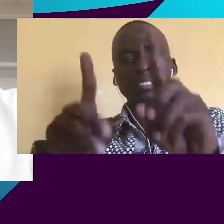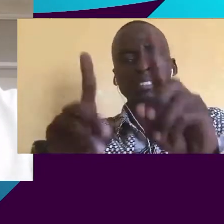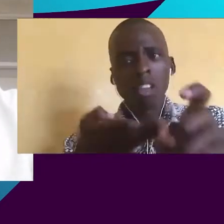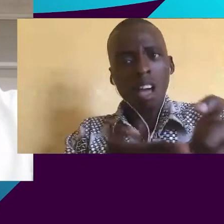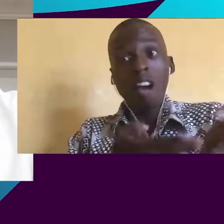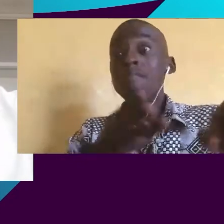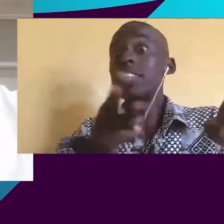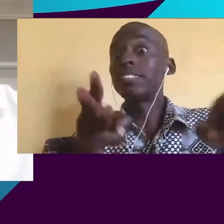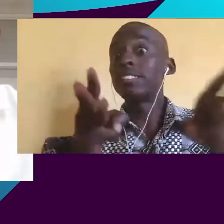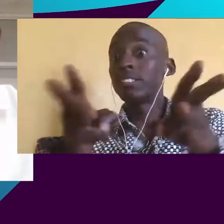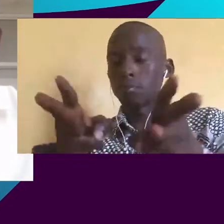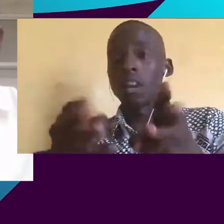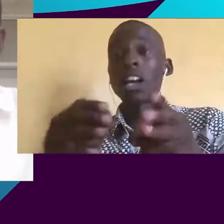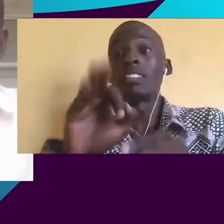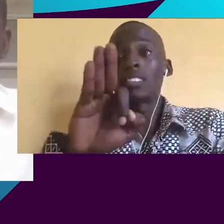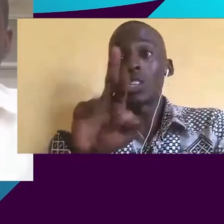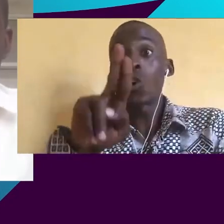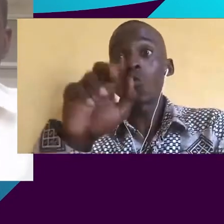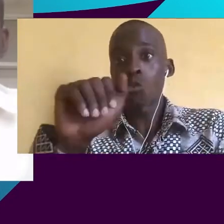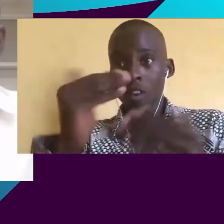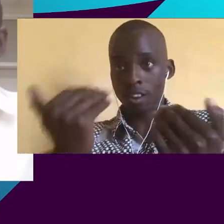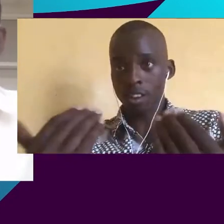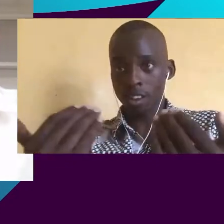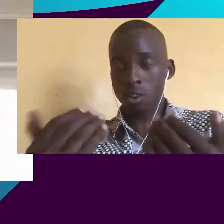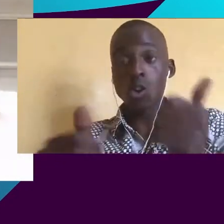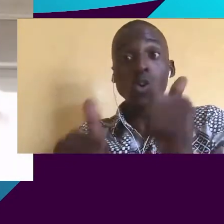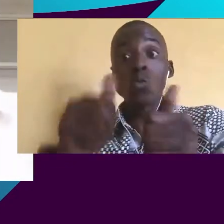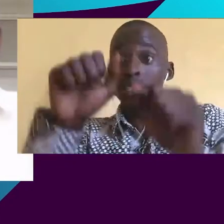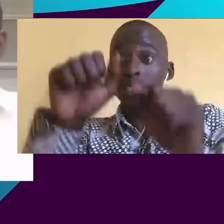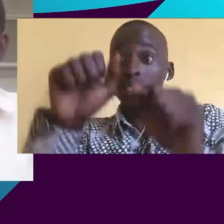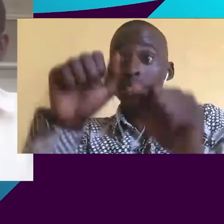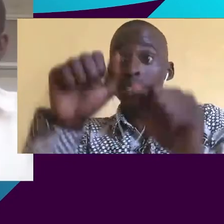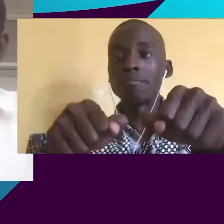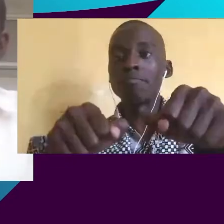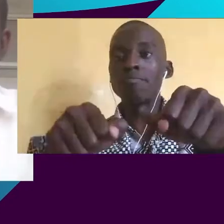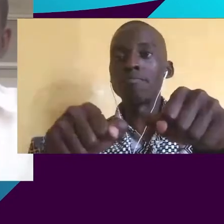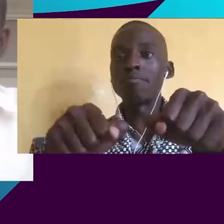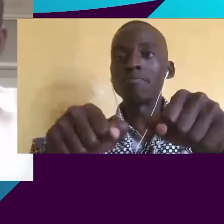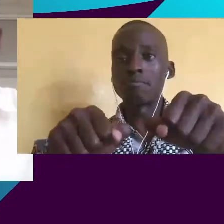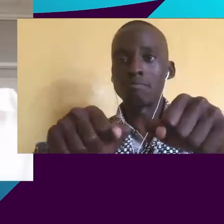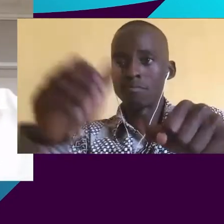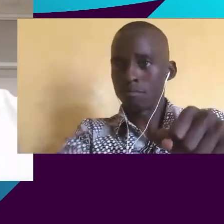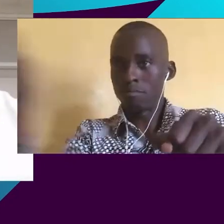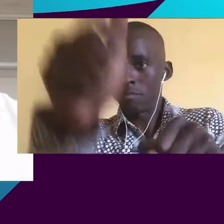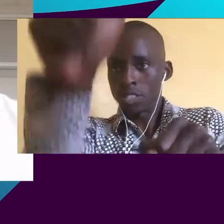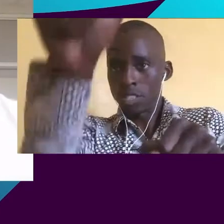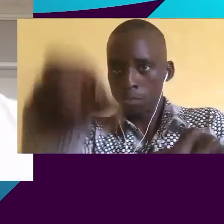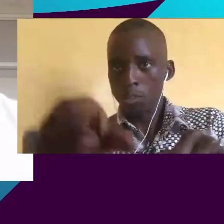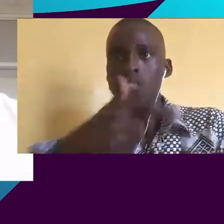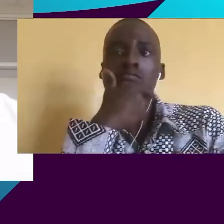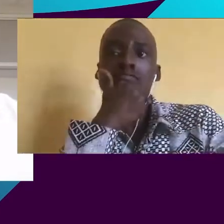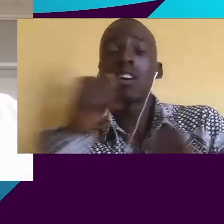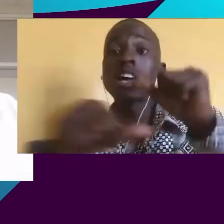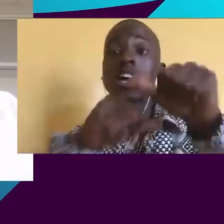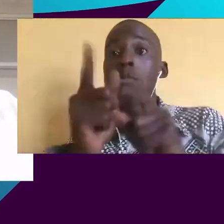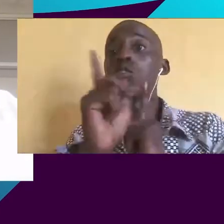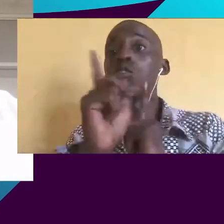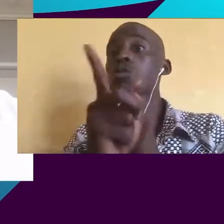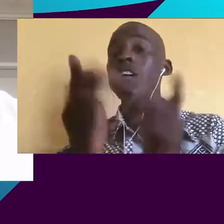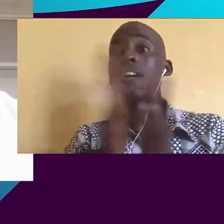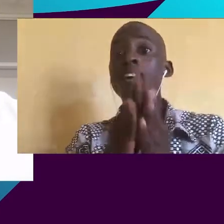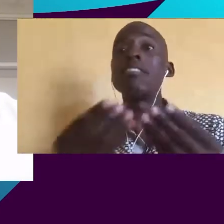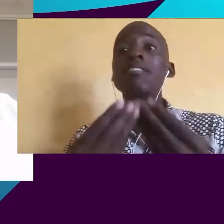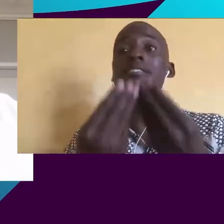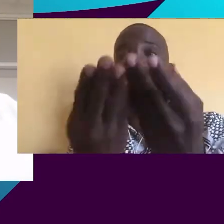FUFA presently, which is able to handpick someone who has allegations against them and deal with them either